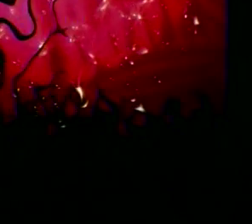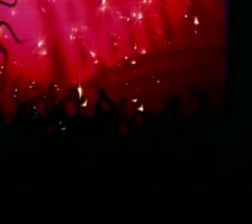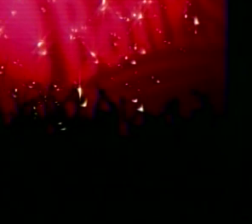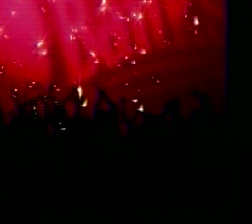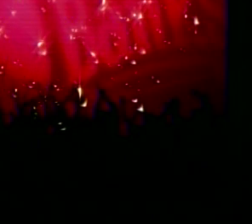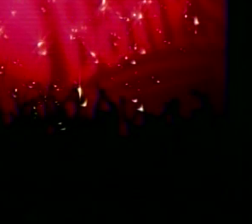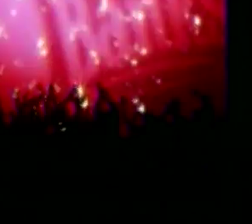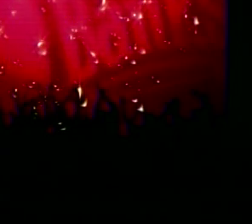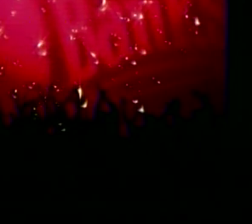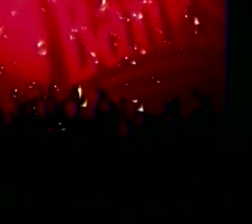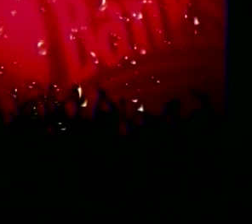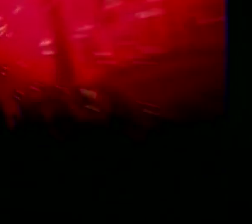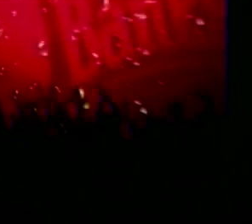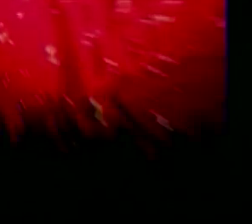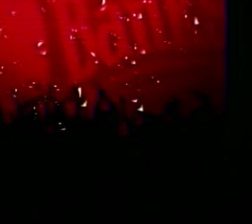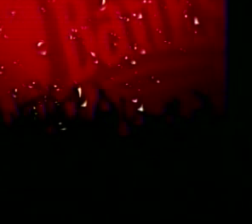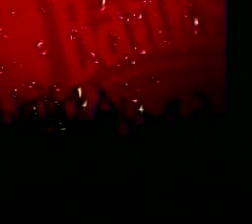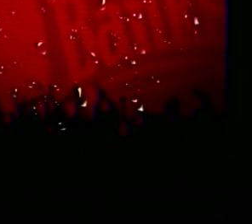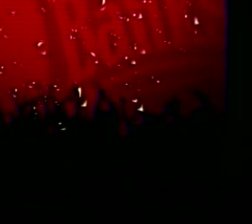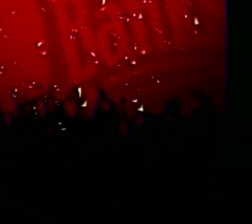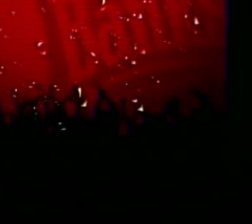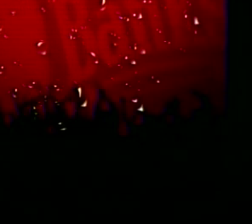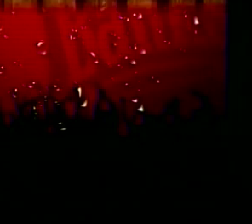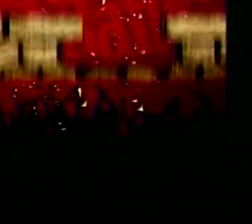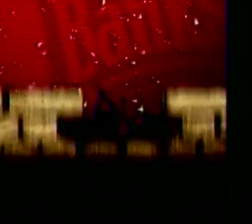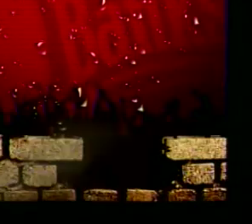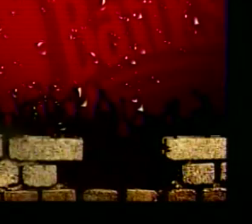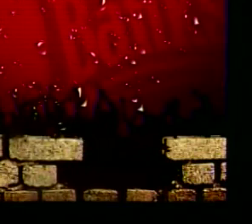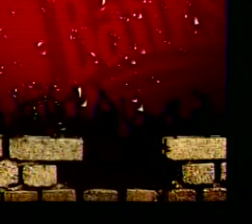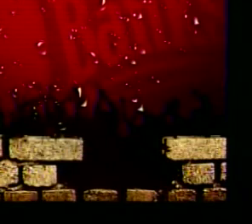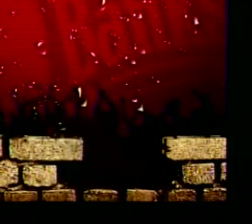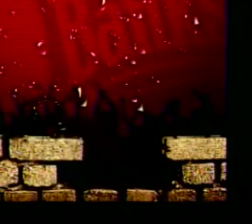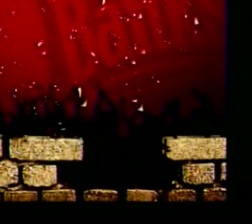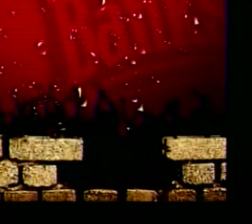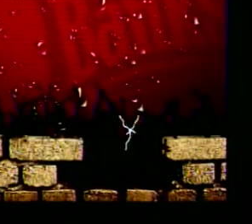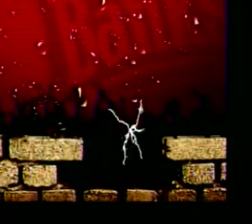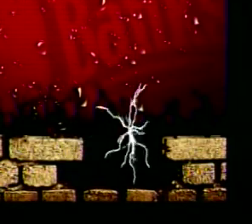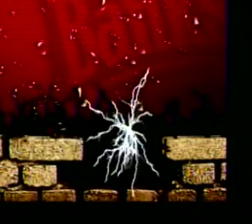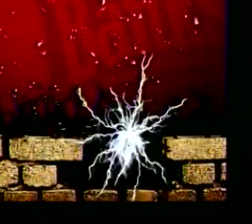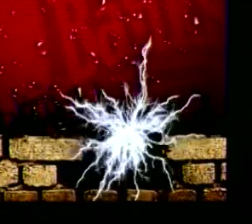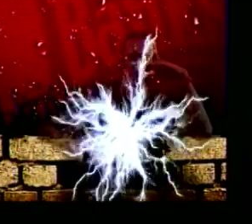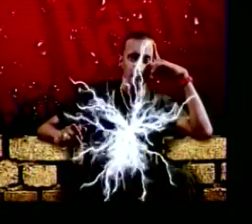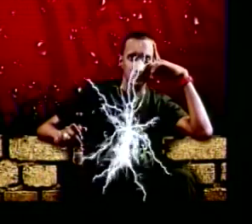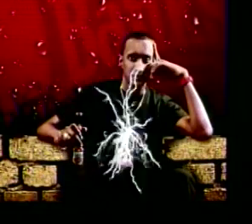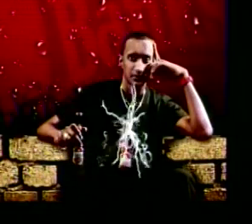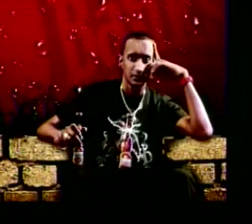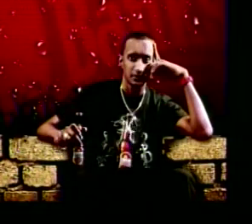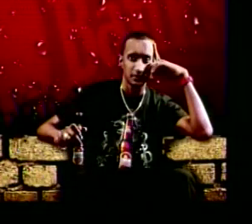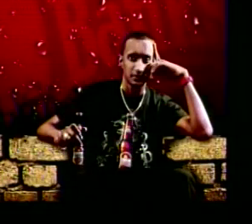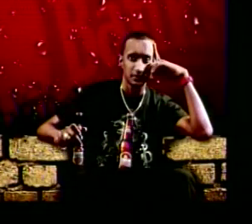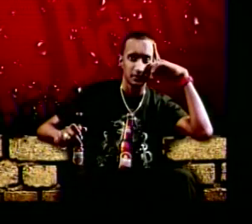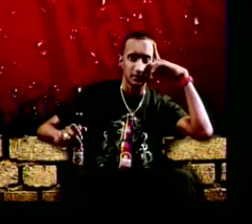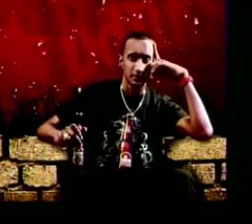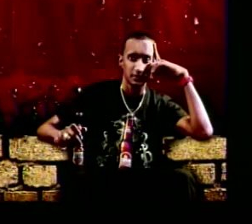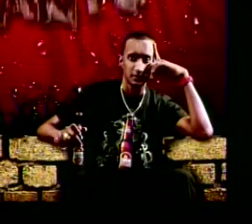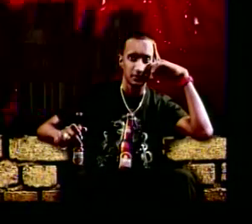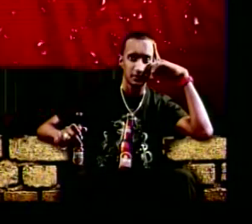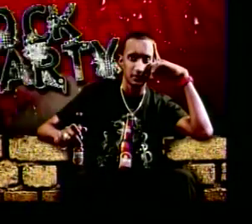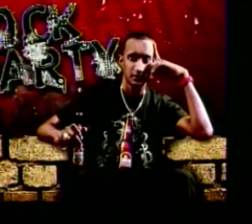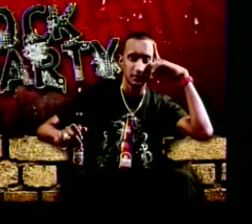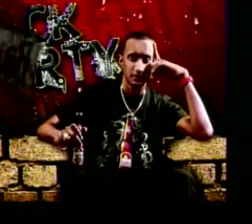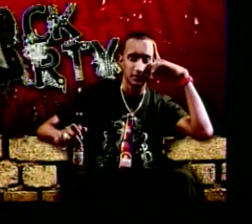Yeah, from your device, now it's IoT. So hear me, man. Watch me in the bounce beer. Watch you